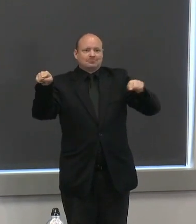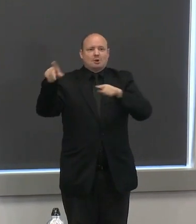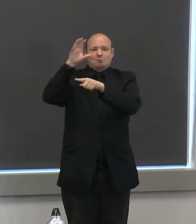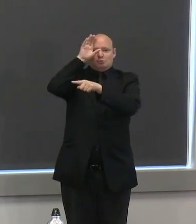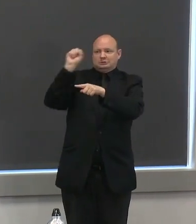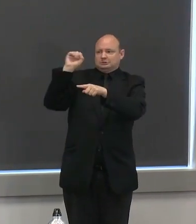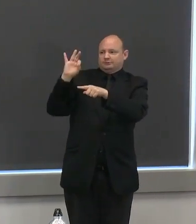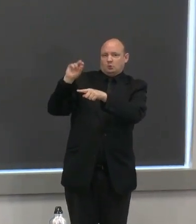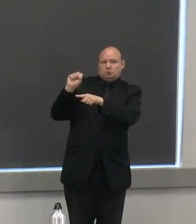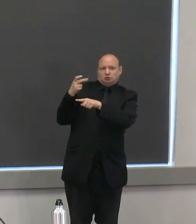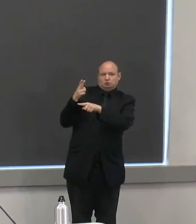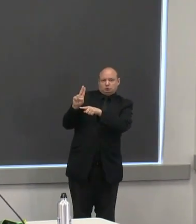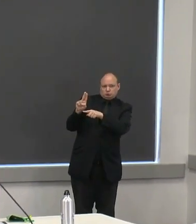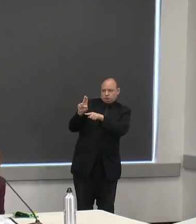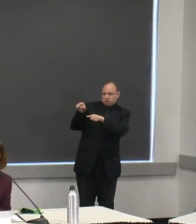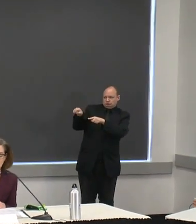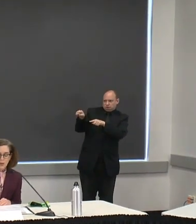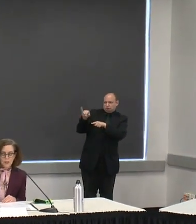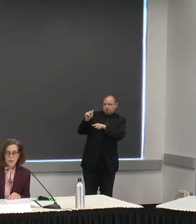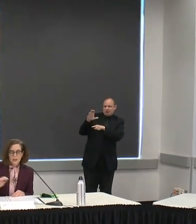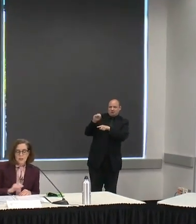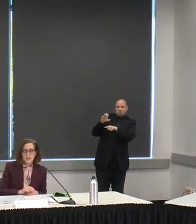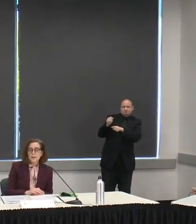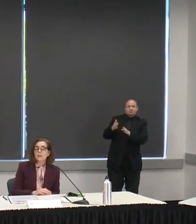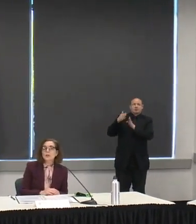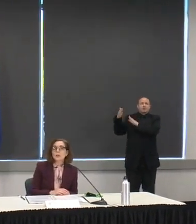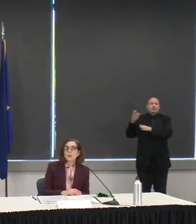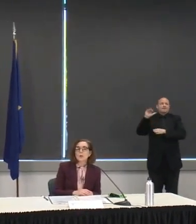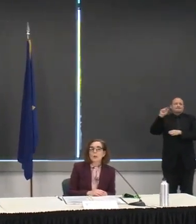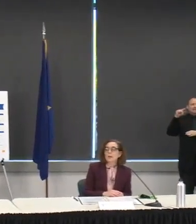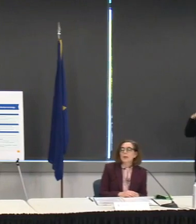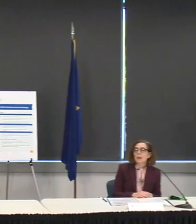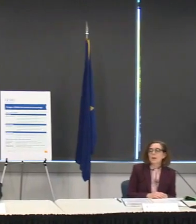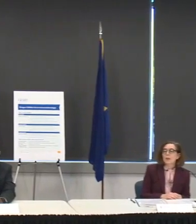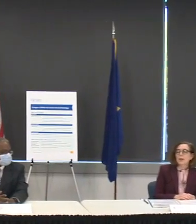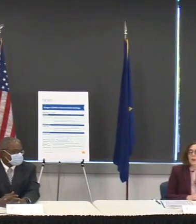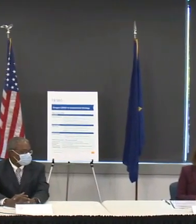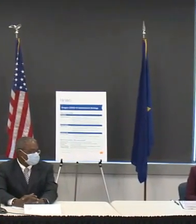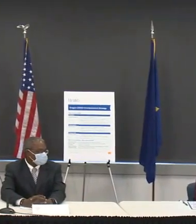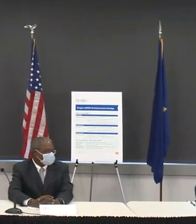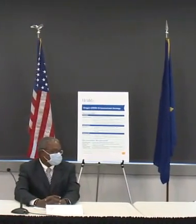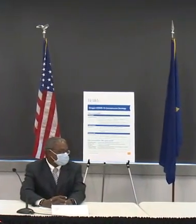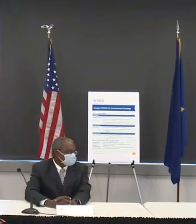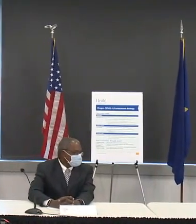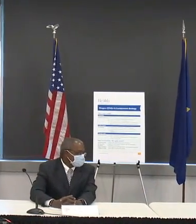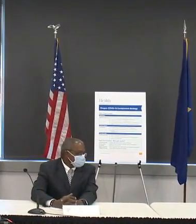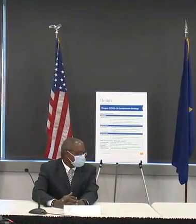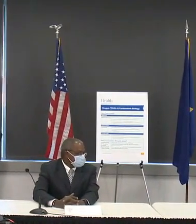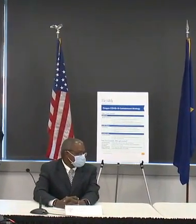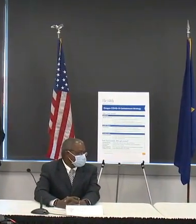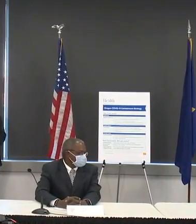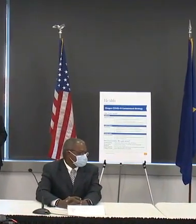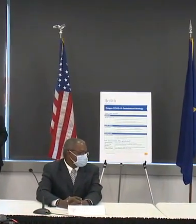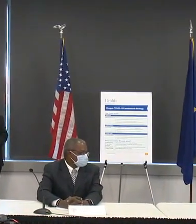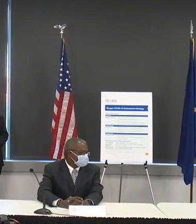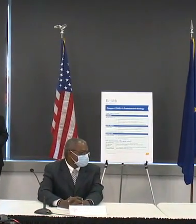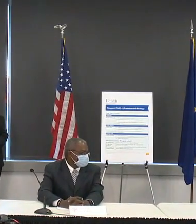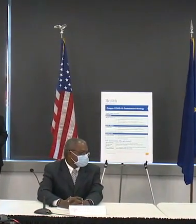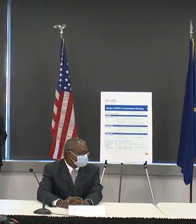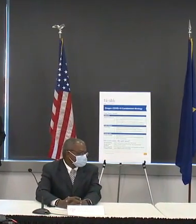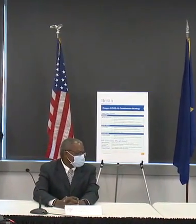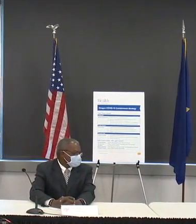university dr david bangsberg dean of the school of public health at ohsu and portland state university